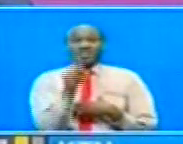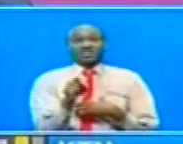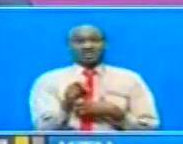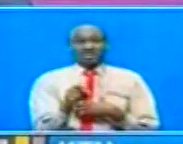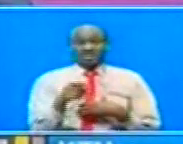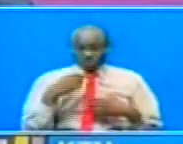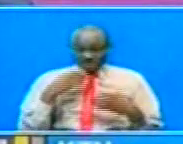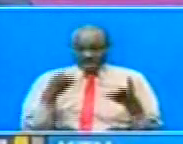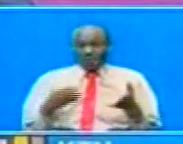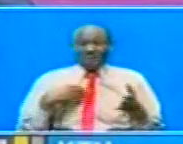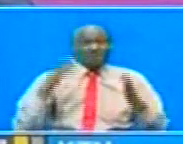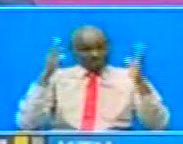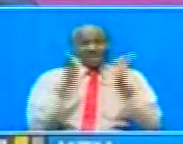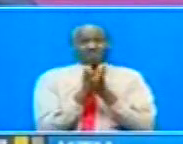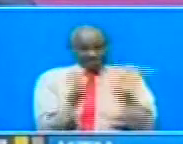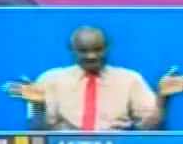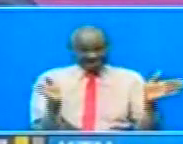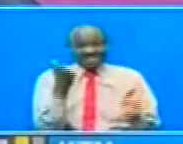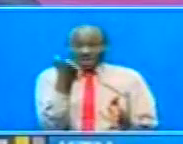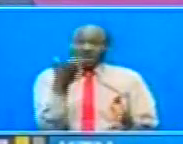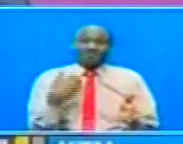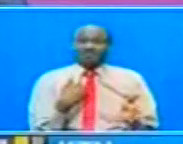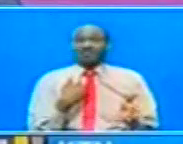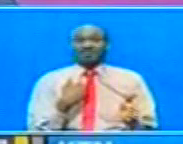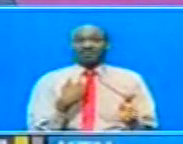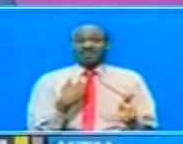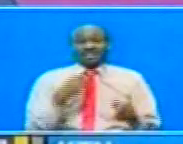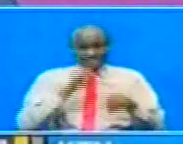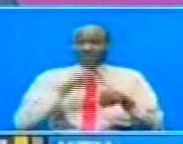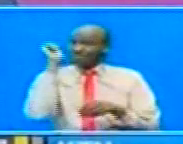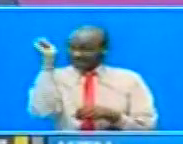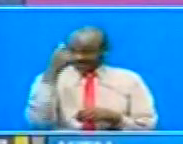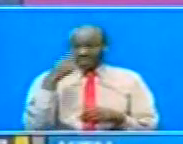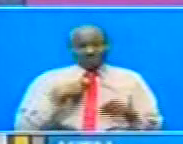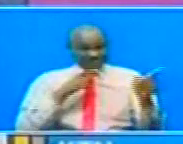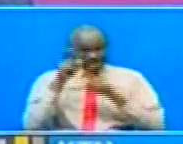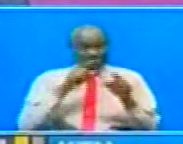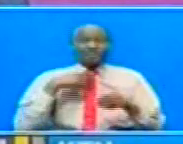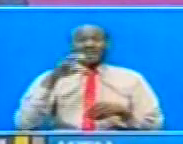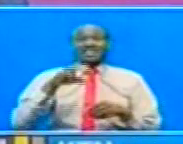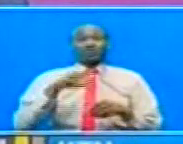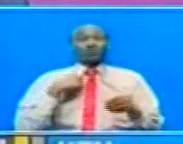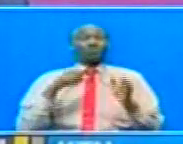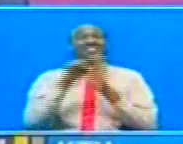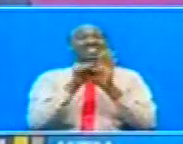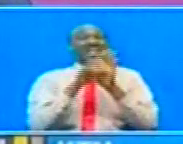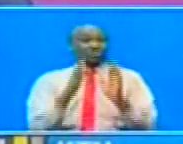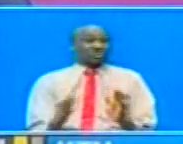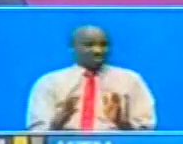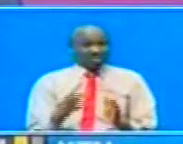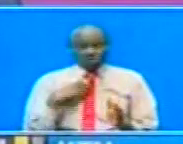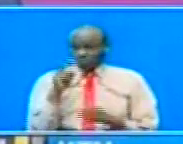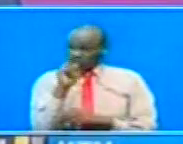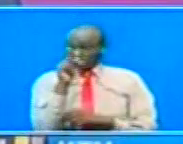In fact, we got a big publicity stint when His Excellency the President traveled in a Matatu and used to the